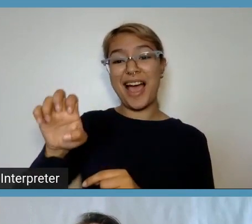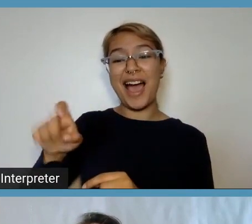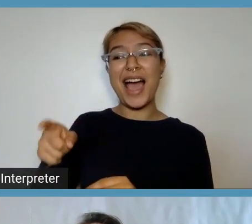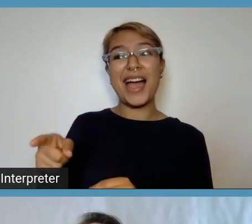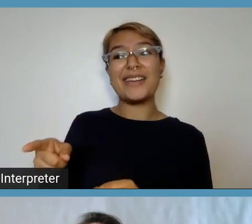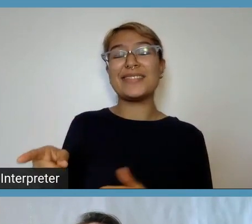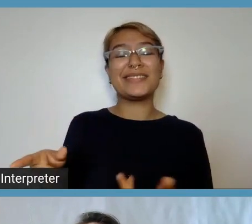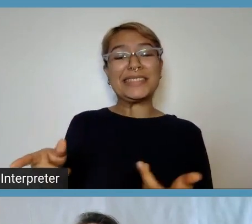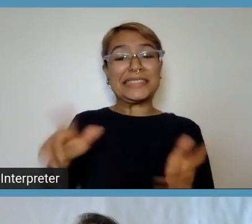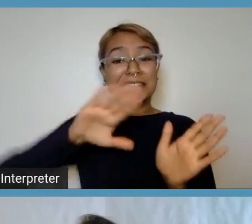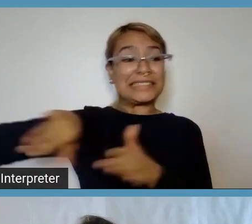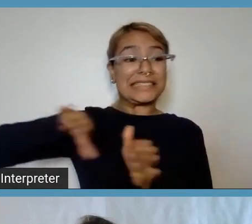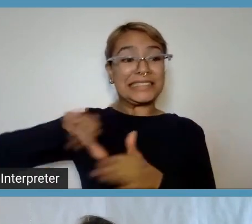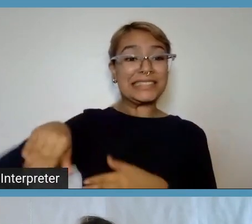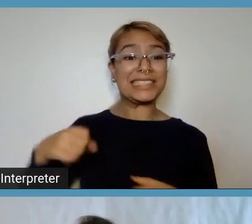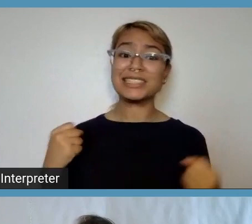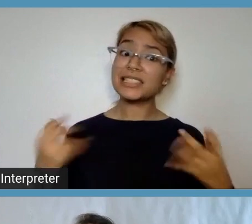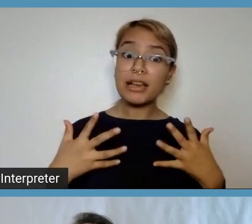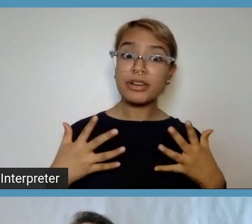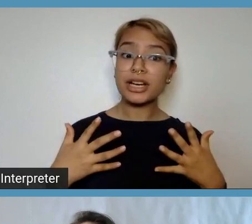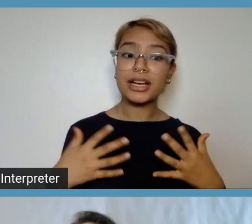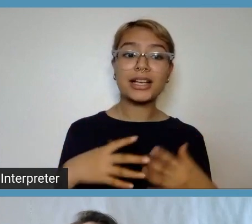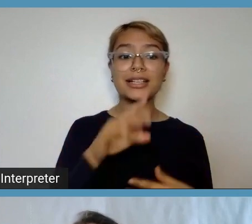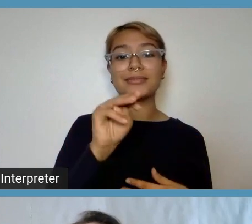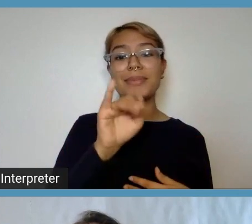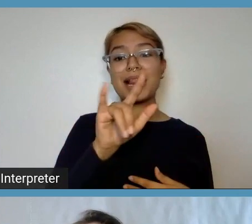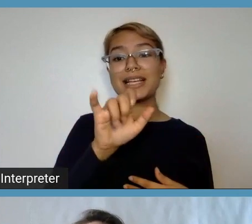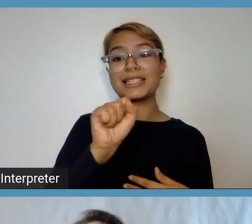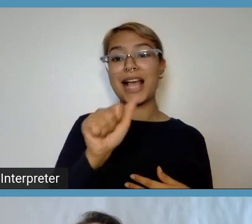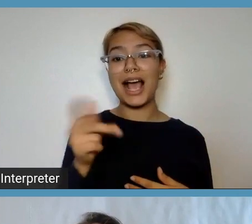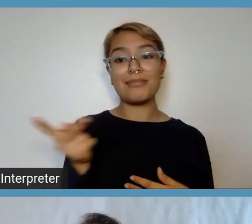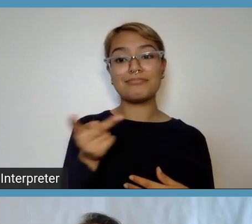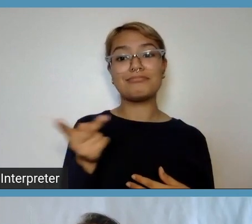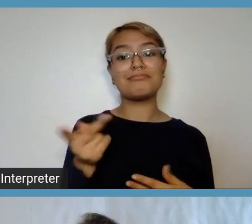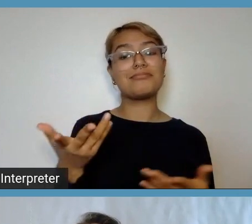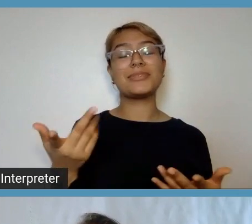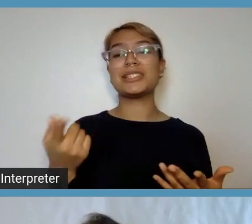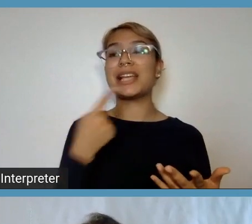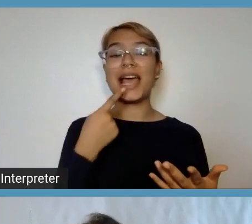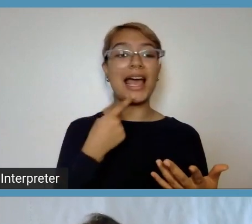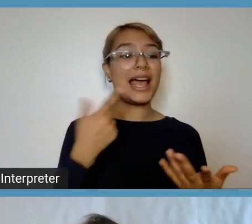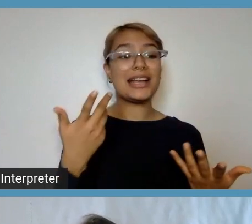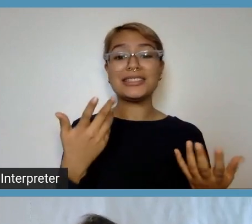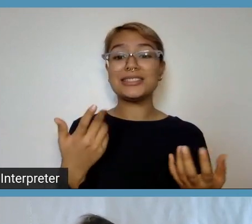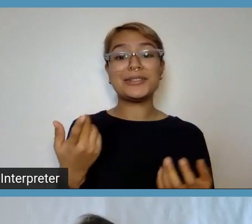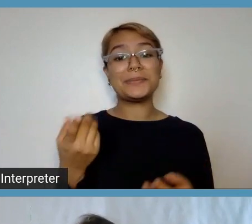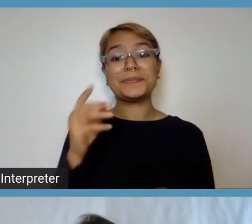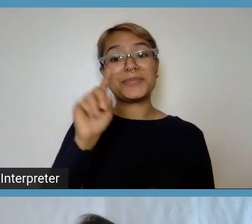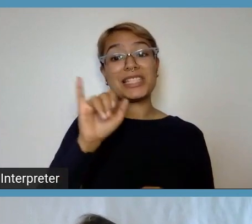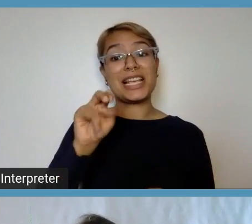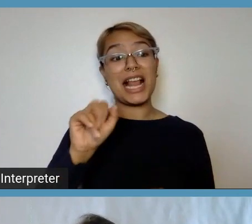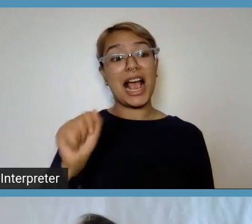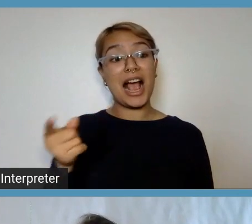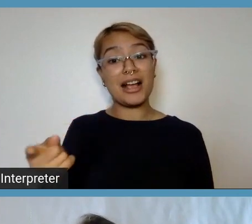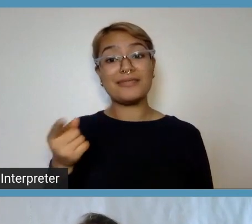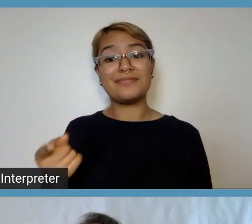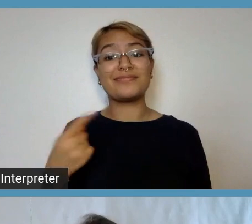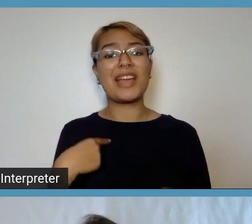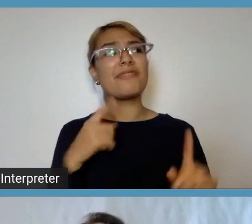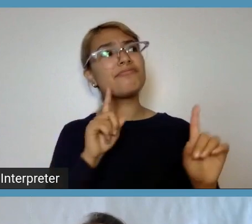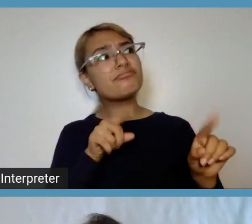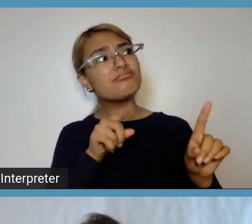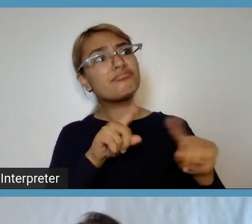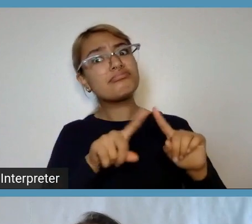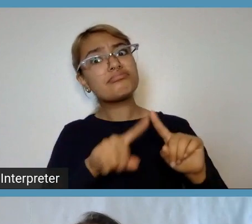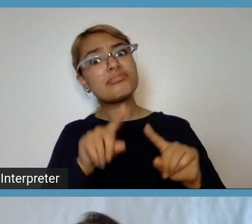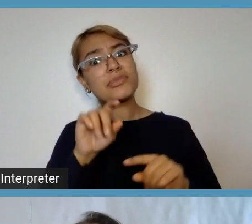keep it on. moment. It's a scary moment. but I've attended plenty of them as, you know, and enjoyed the interaction